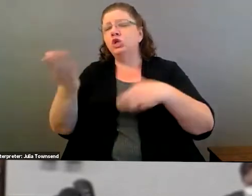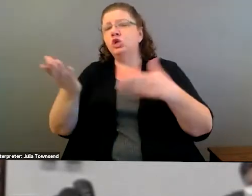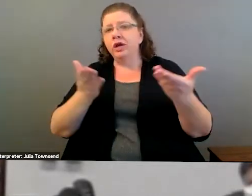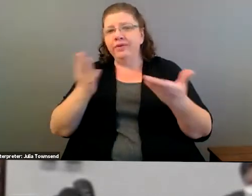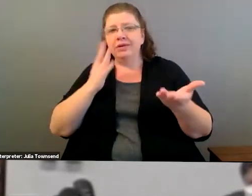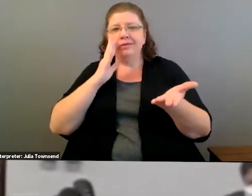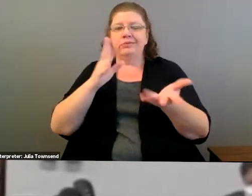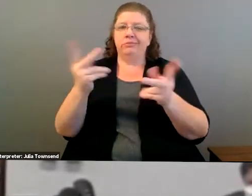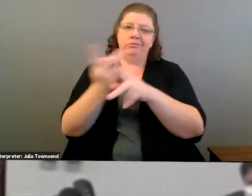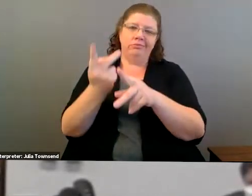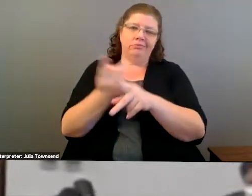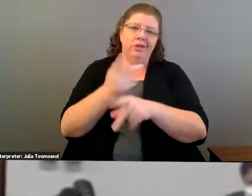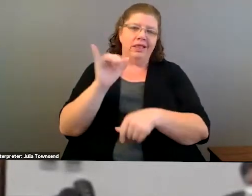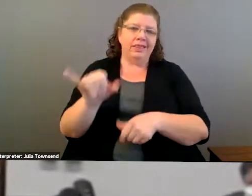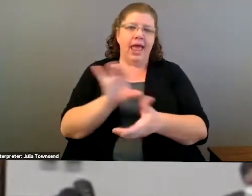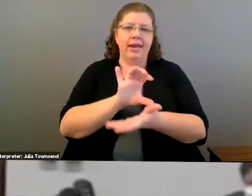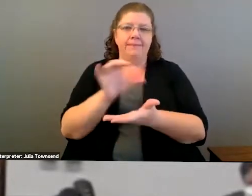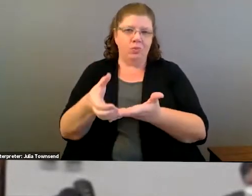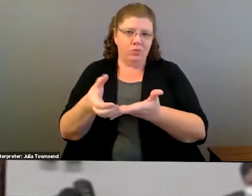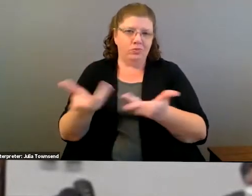that's how we came to this calculation.